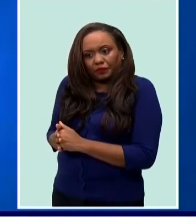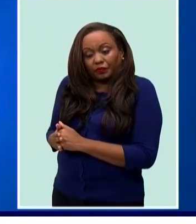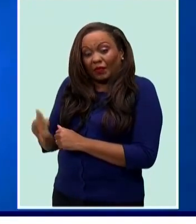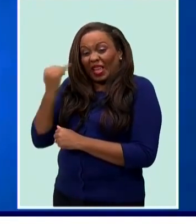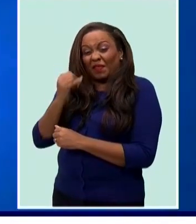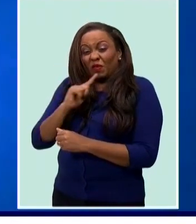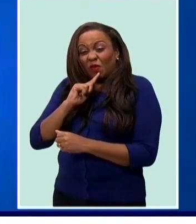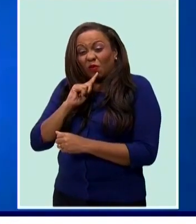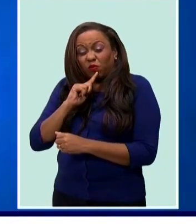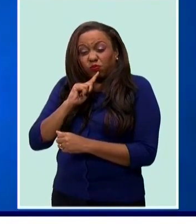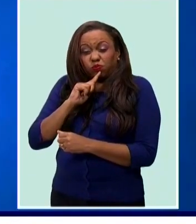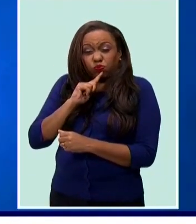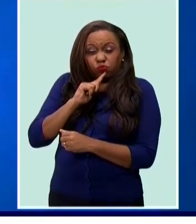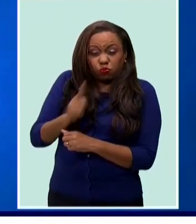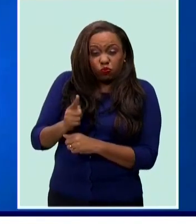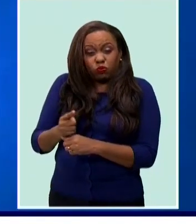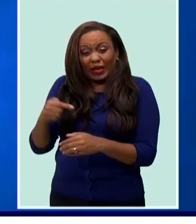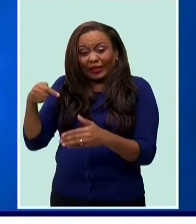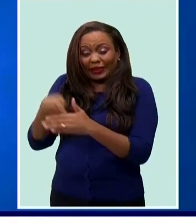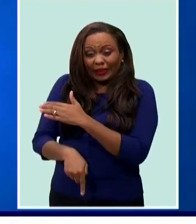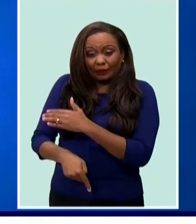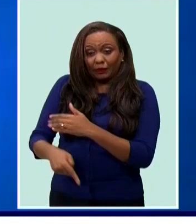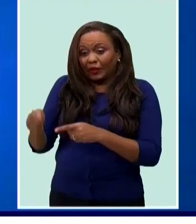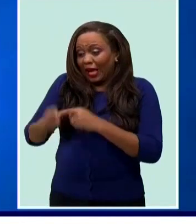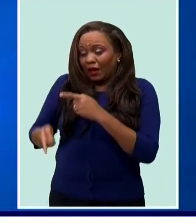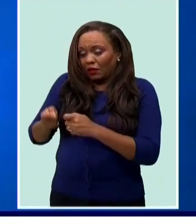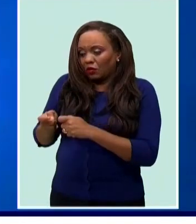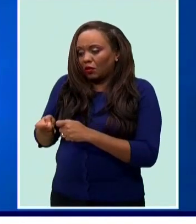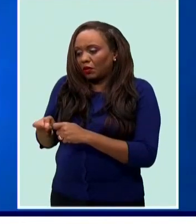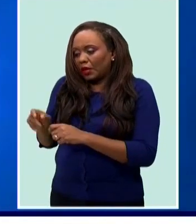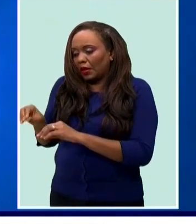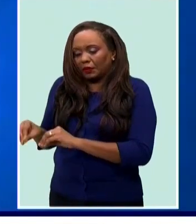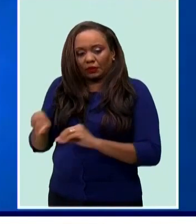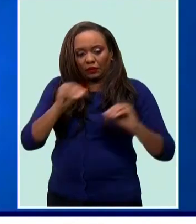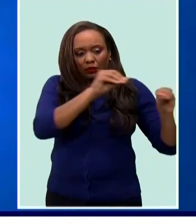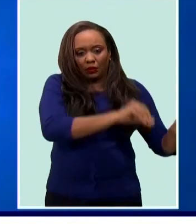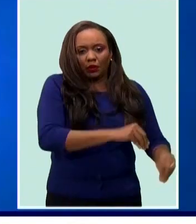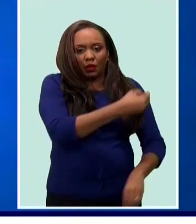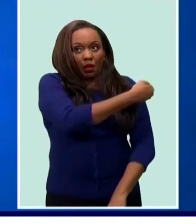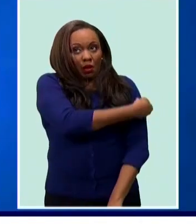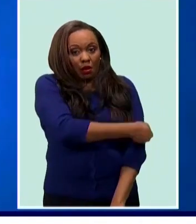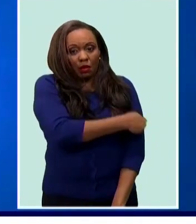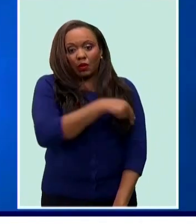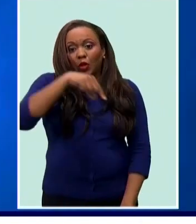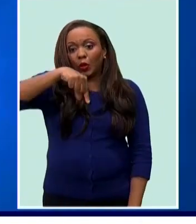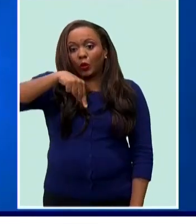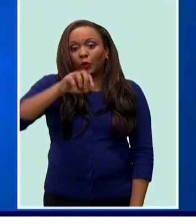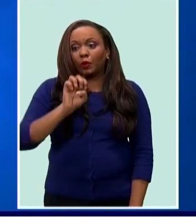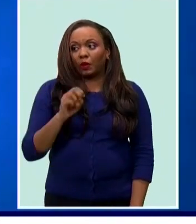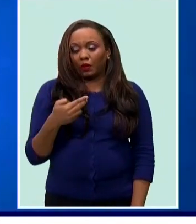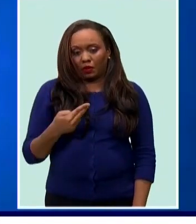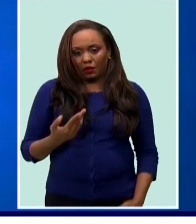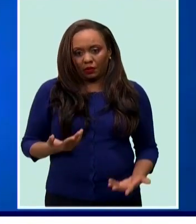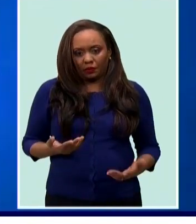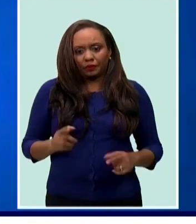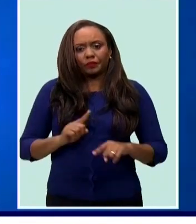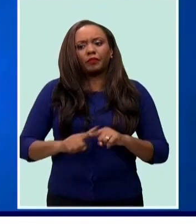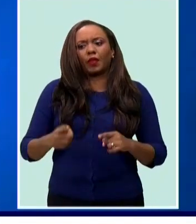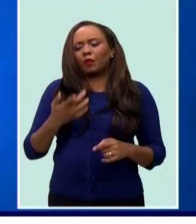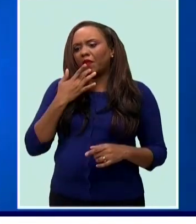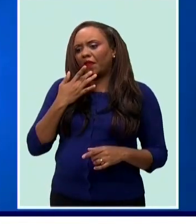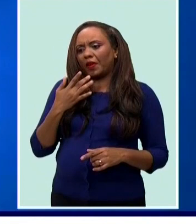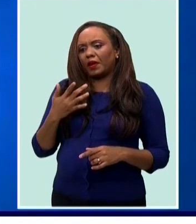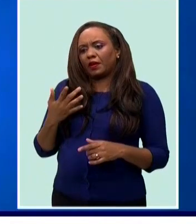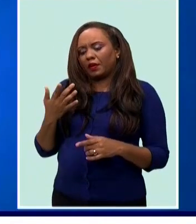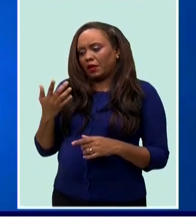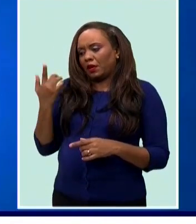them to QEH. But in some cases where we think we can't adequately manage them here in consultation with QEH, we prefer to manage them in this setting as opposed to managing